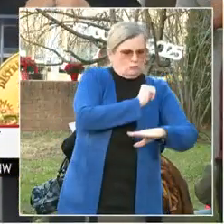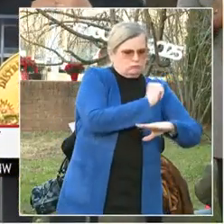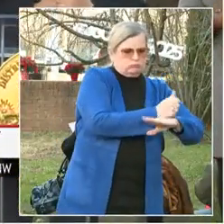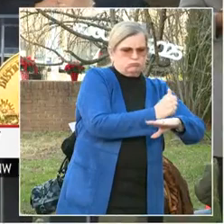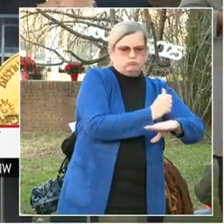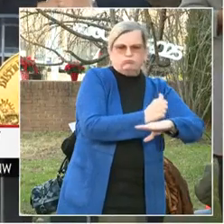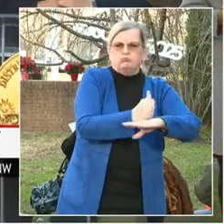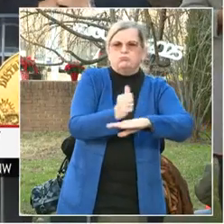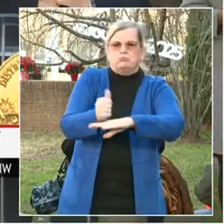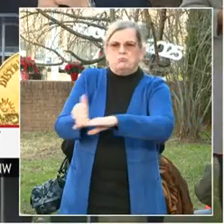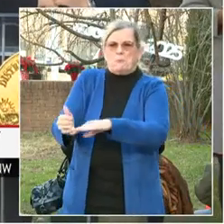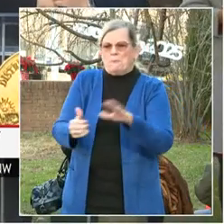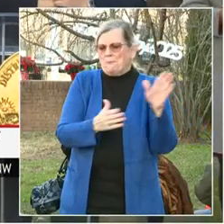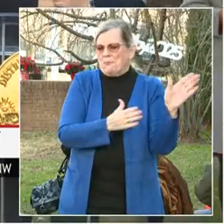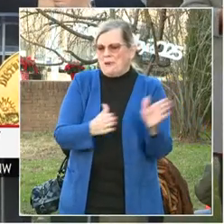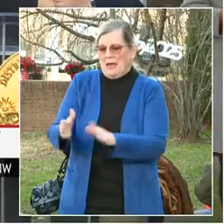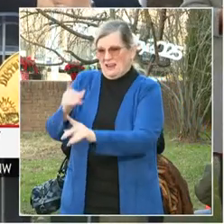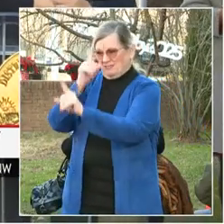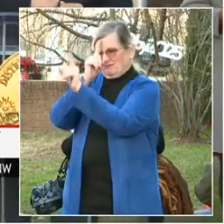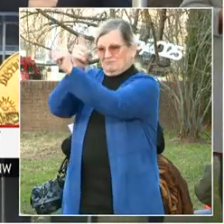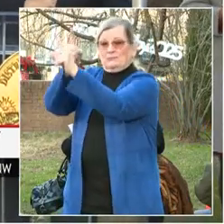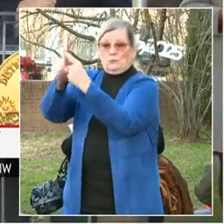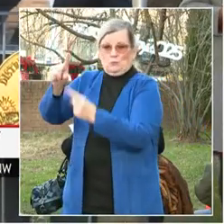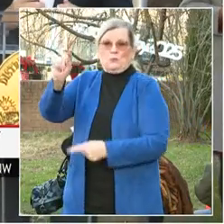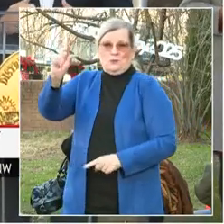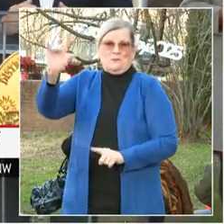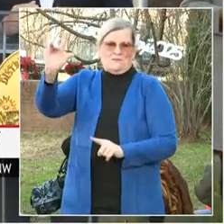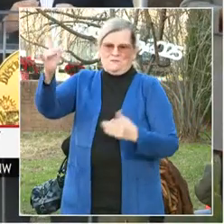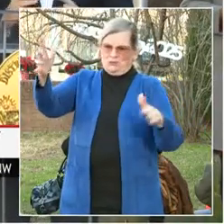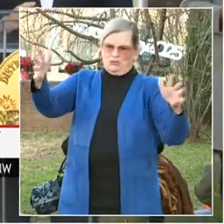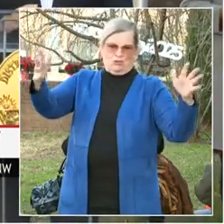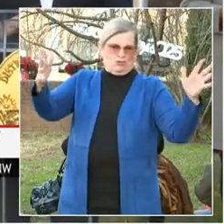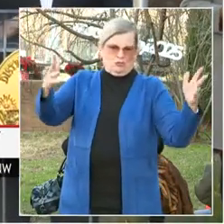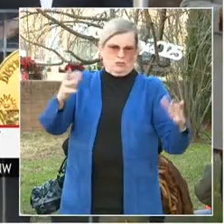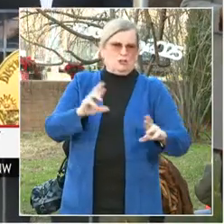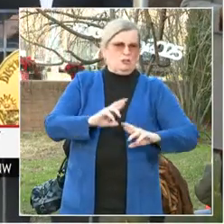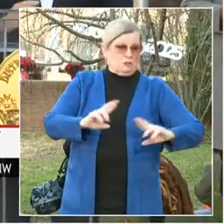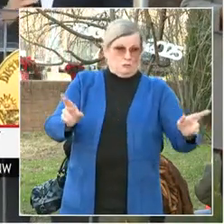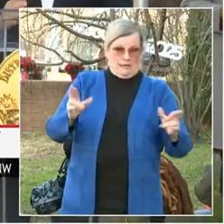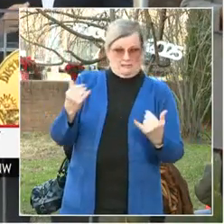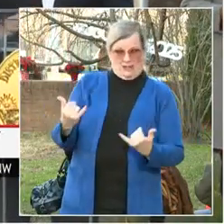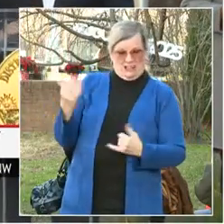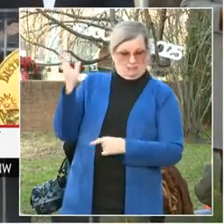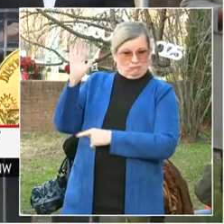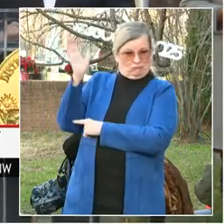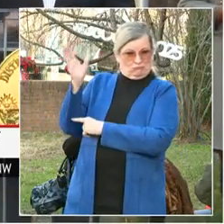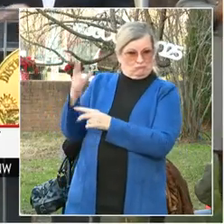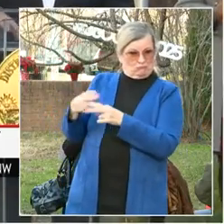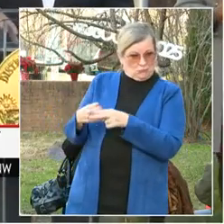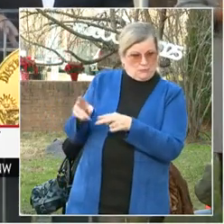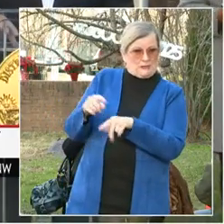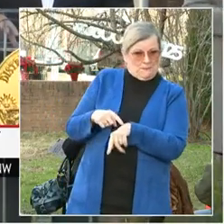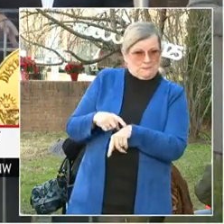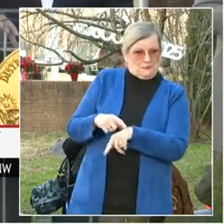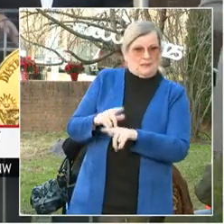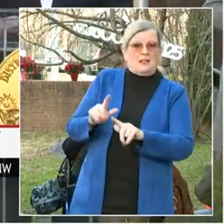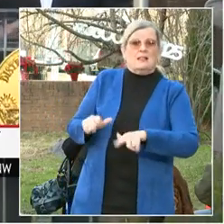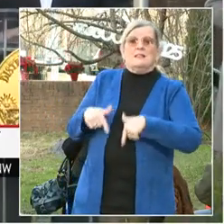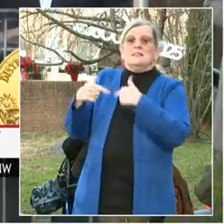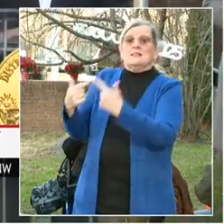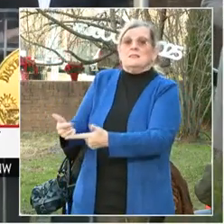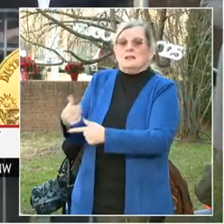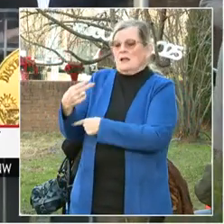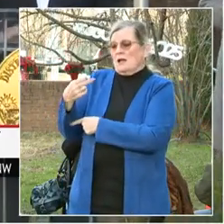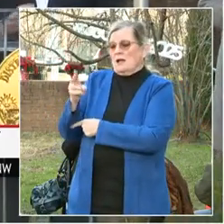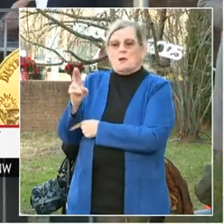it a little bit more, and then Drew Hubbard's going to come up and talk to you about a new tool that we're going to unveil to help us in Rock